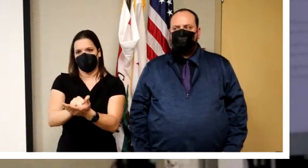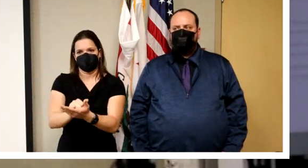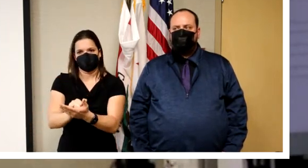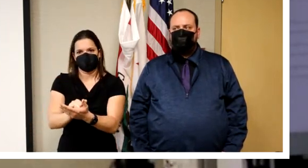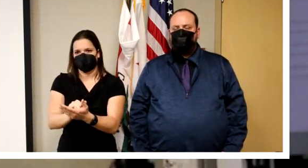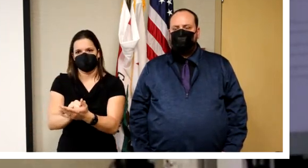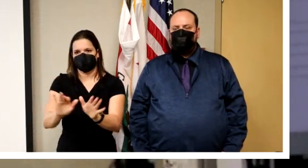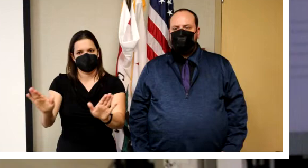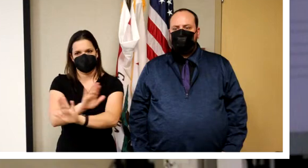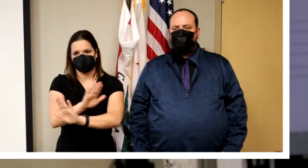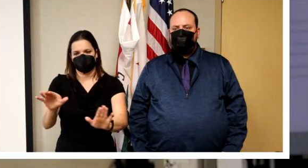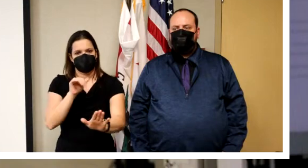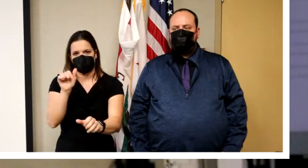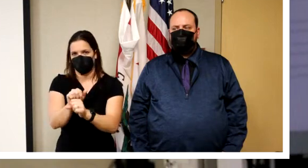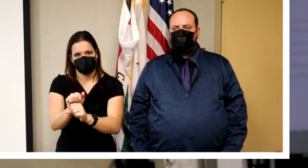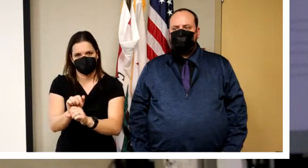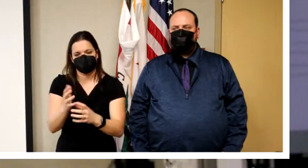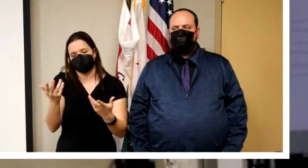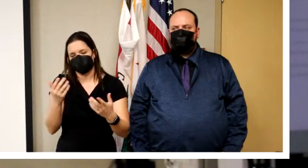That's not going to fly.